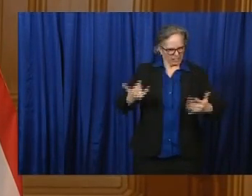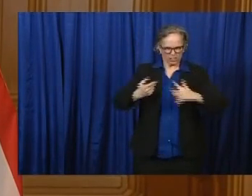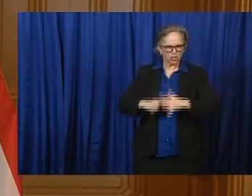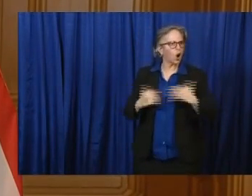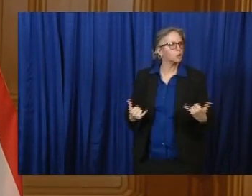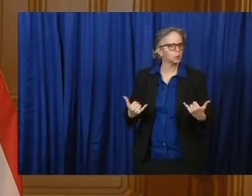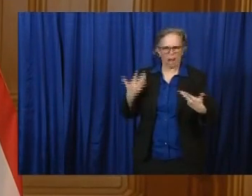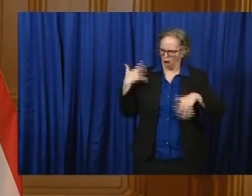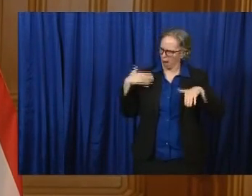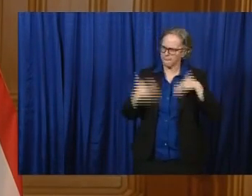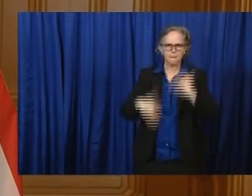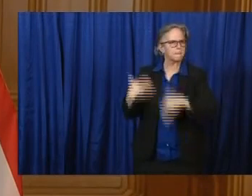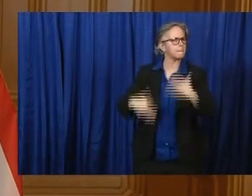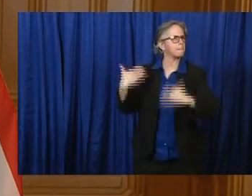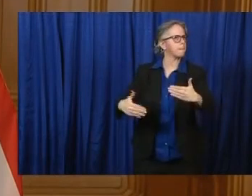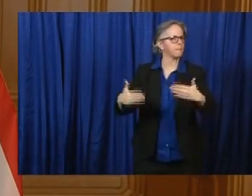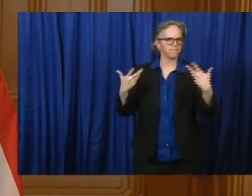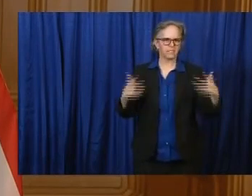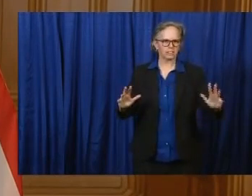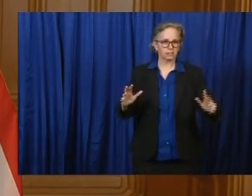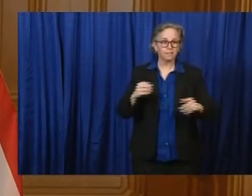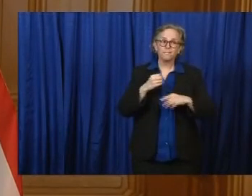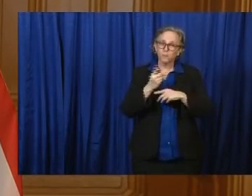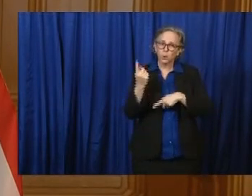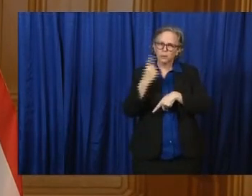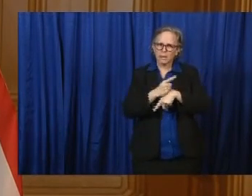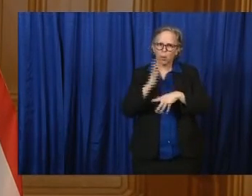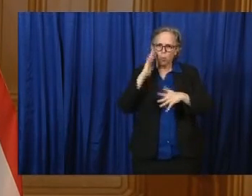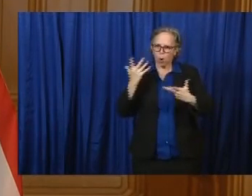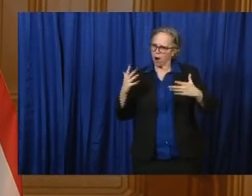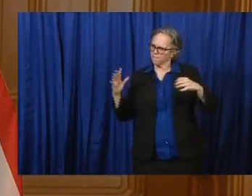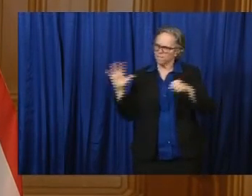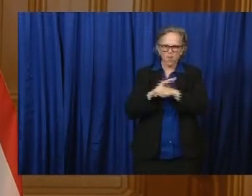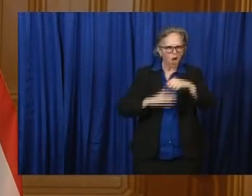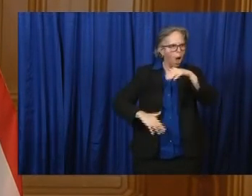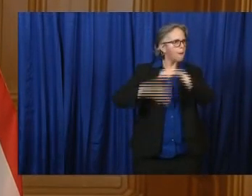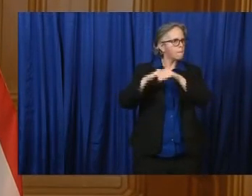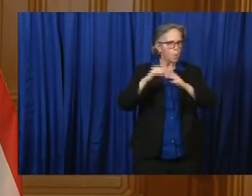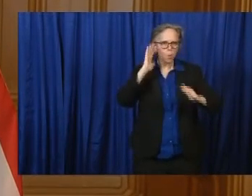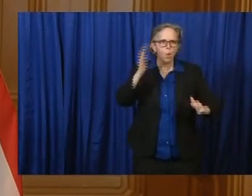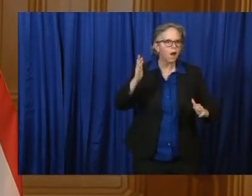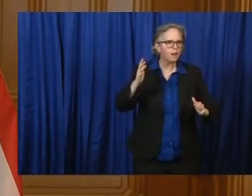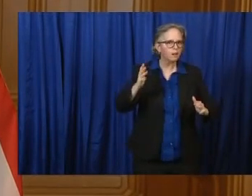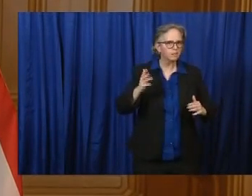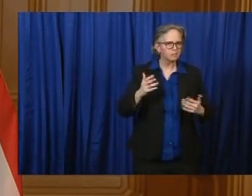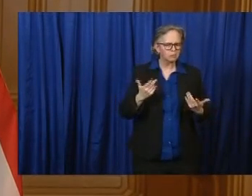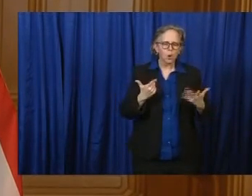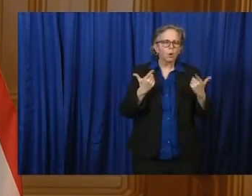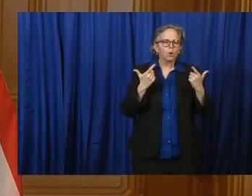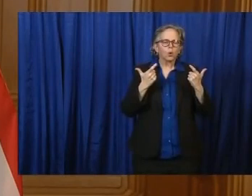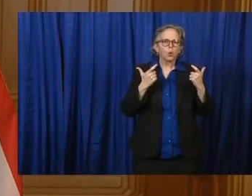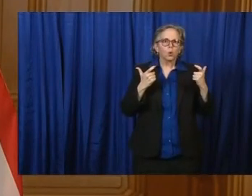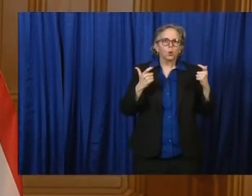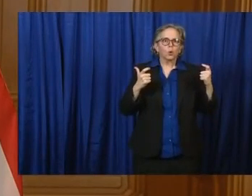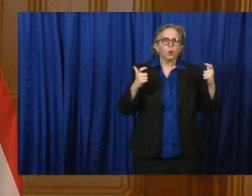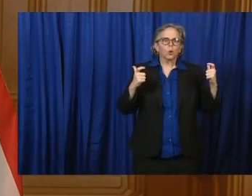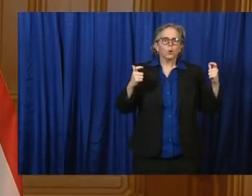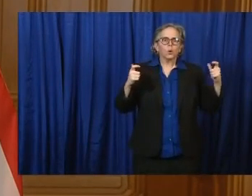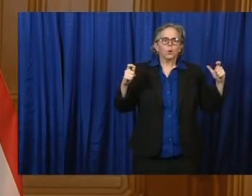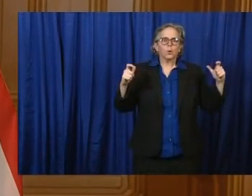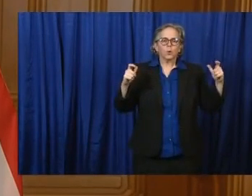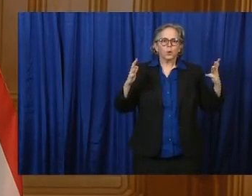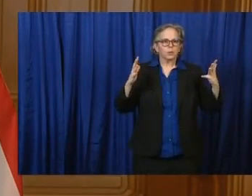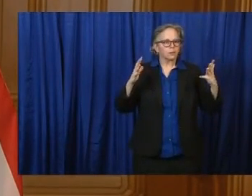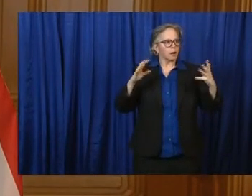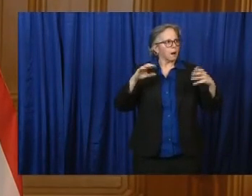and within a few days we'll be up to full capacity. This is a major breakthrough for us in Ohio, but it's also something